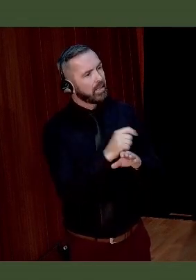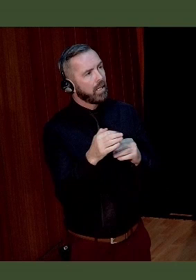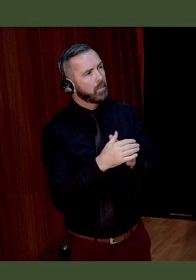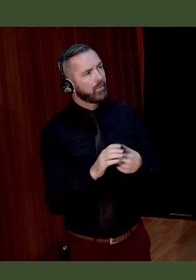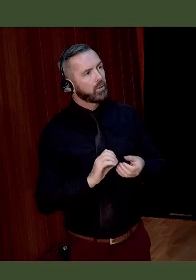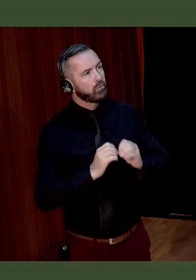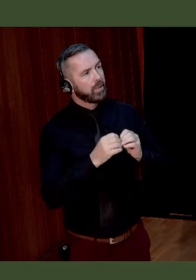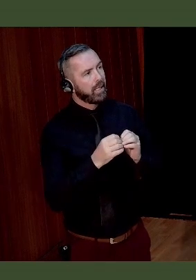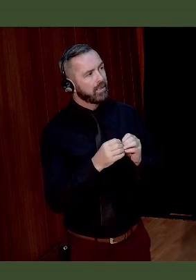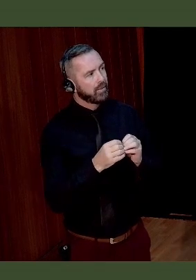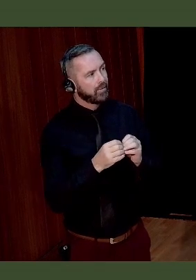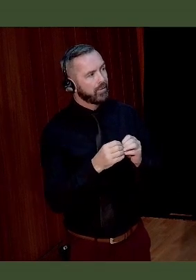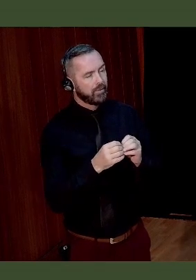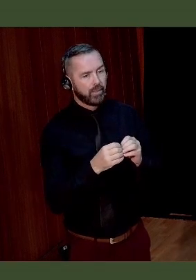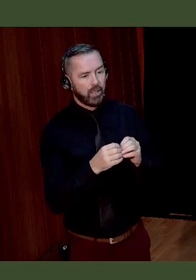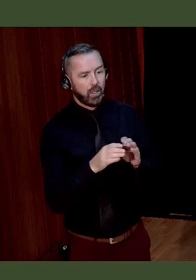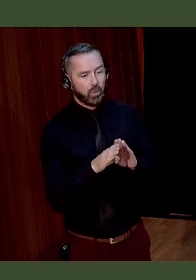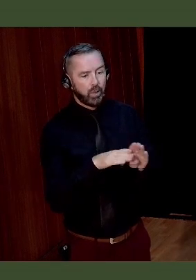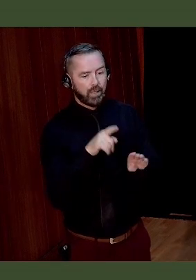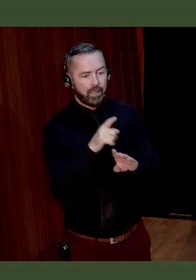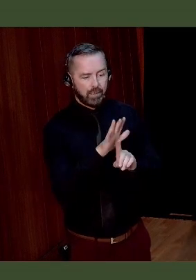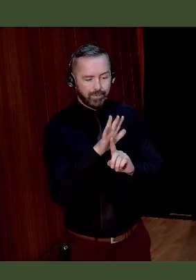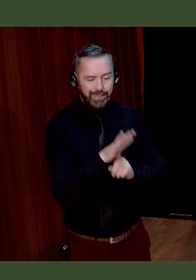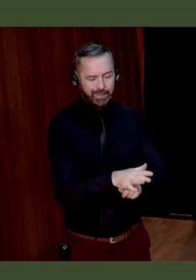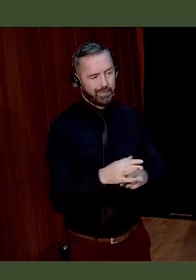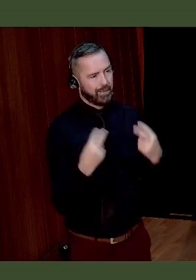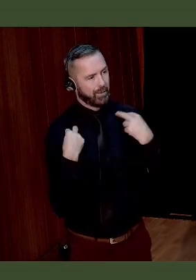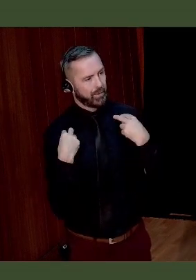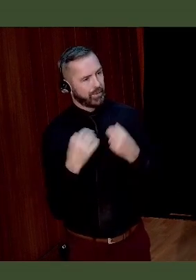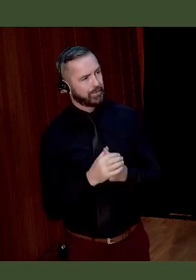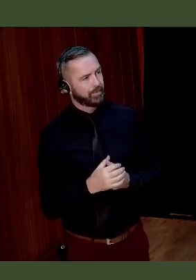as a sort of creative as a in under prestige language. Therefore,